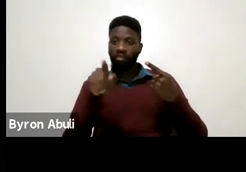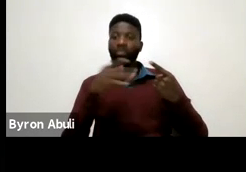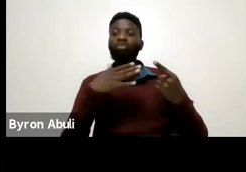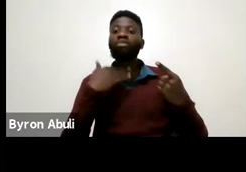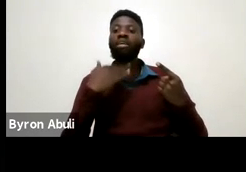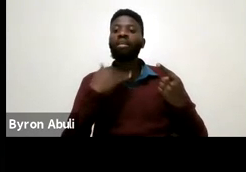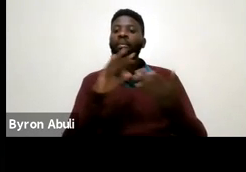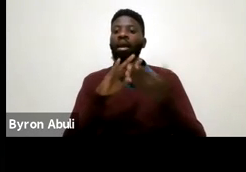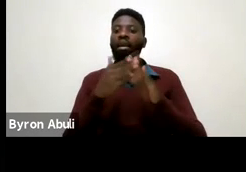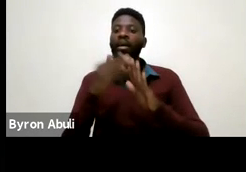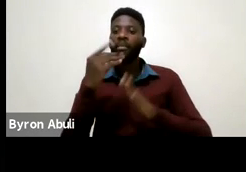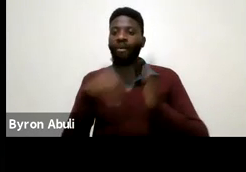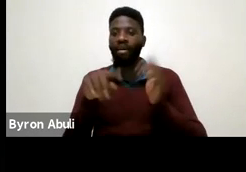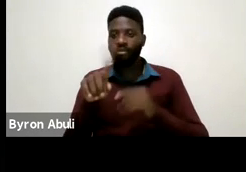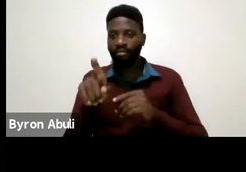For example,